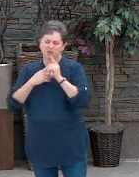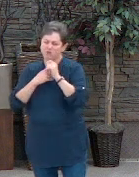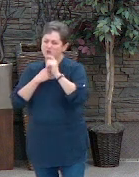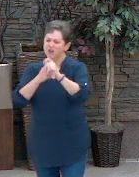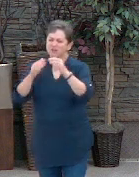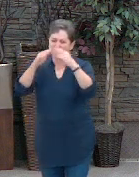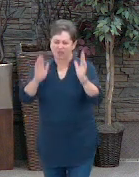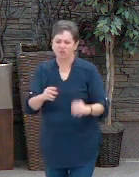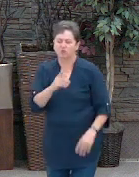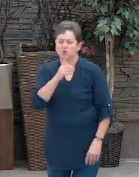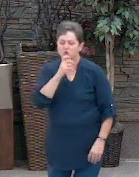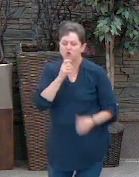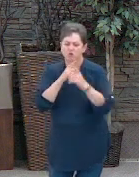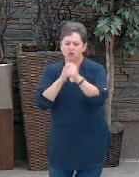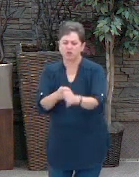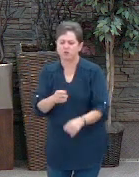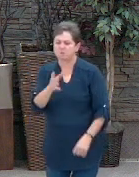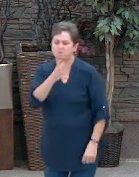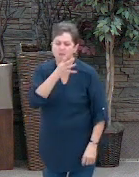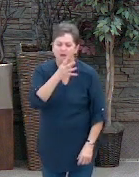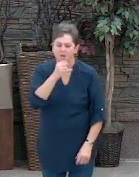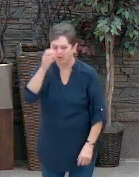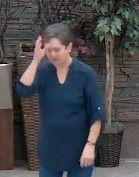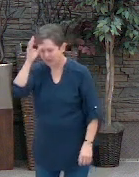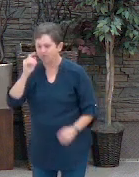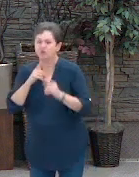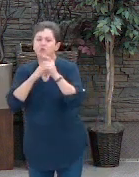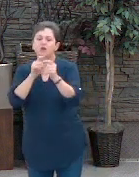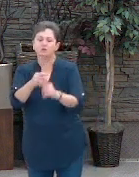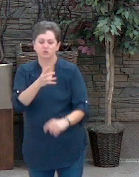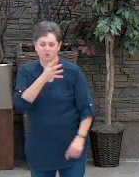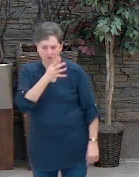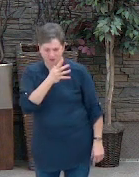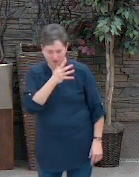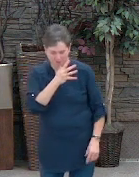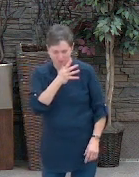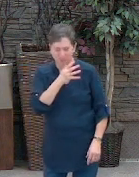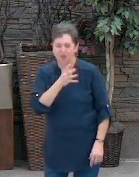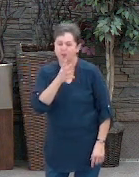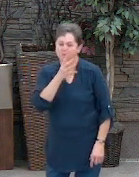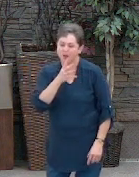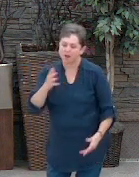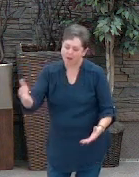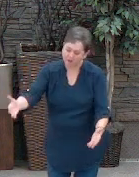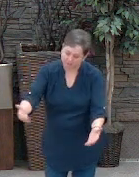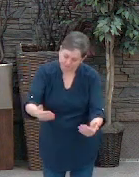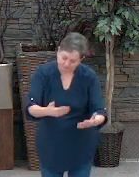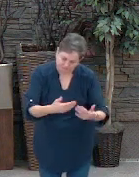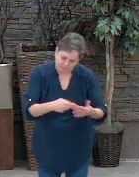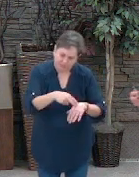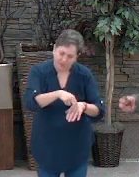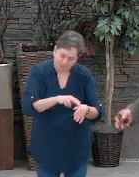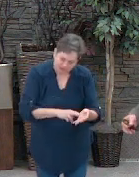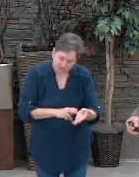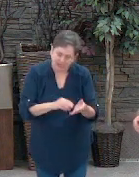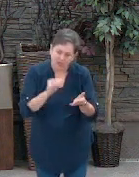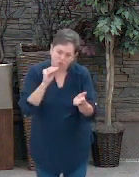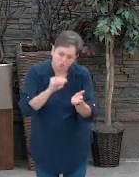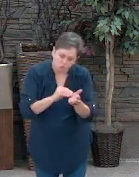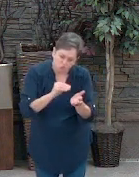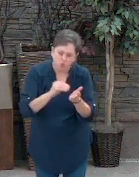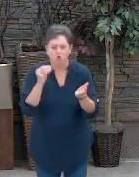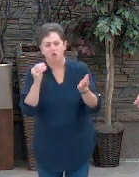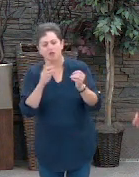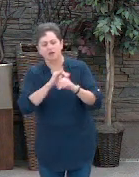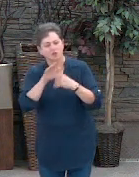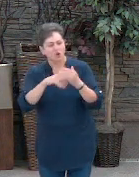house. Who do we go to, mom or dad? Mom. Mom pulls out the Band-Aid. She does the kisses. She